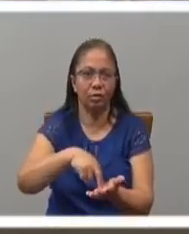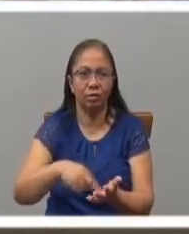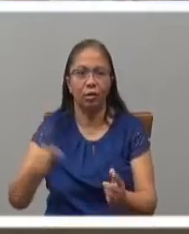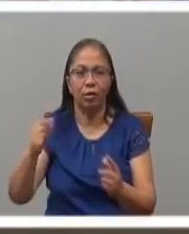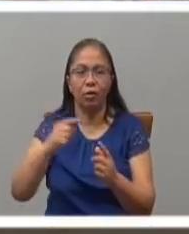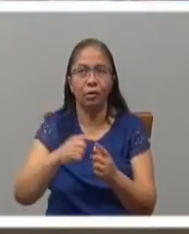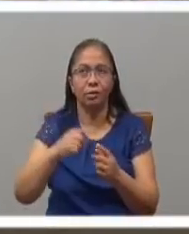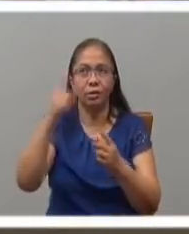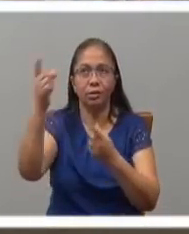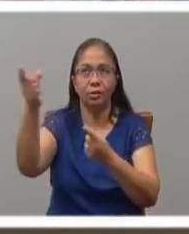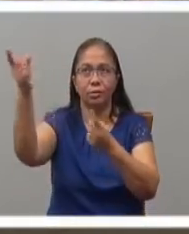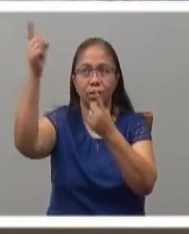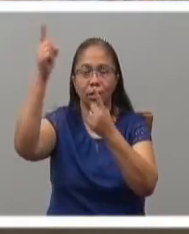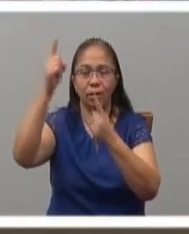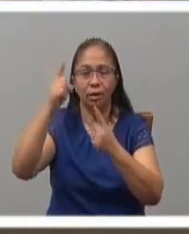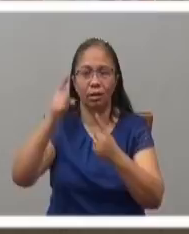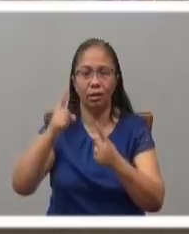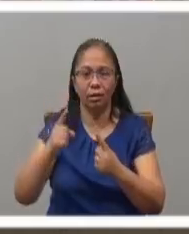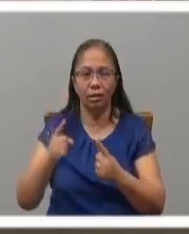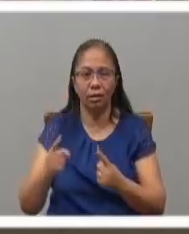resurrection until you